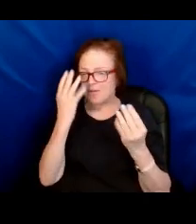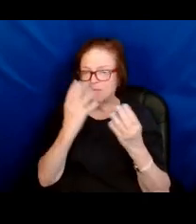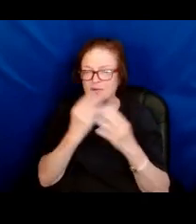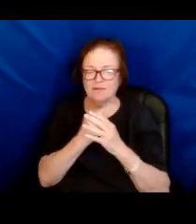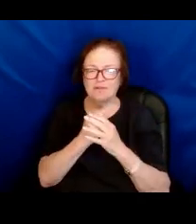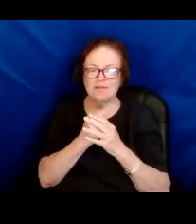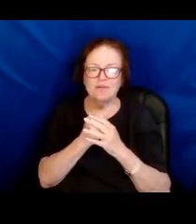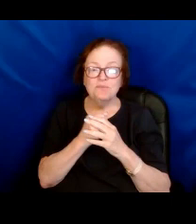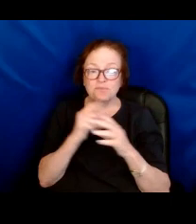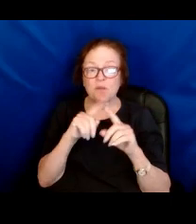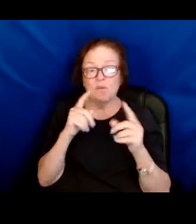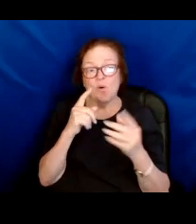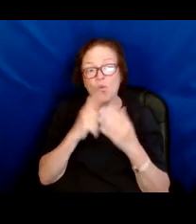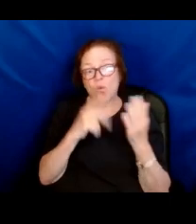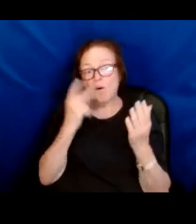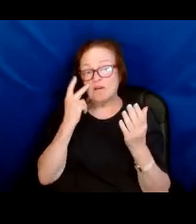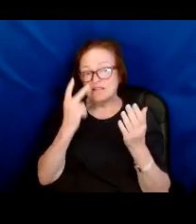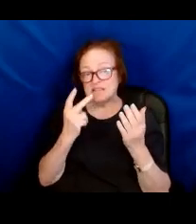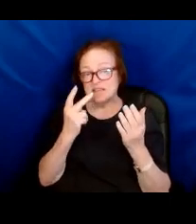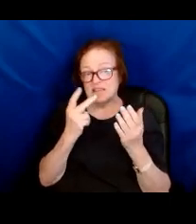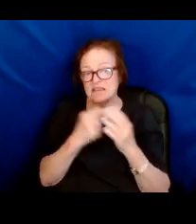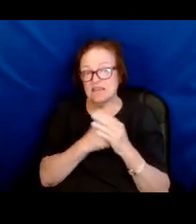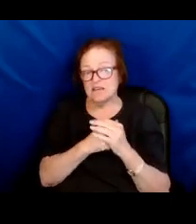But what we see is that